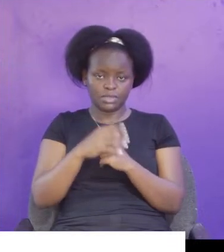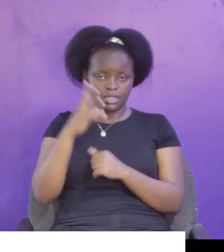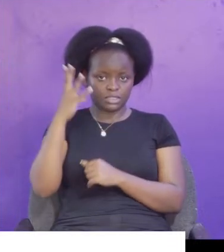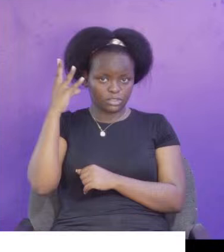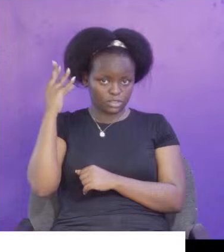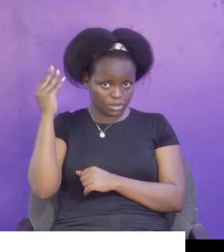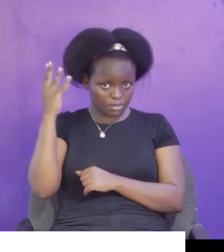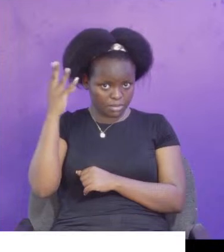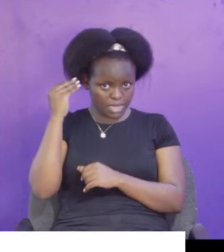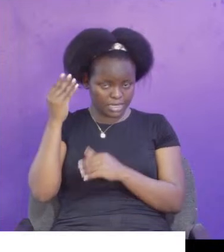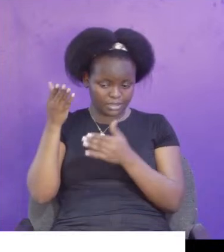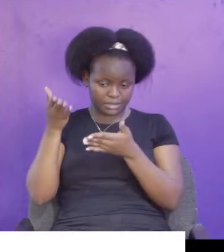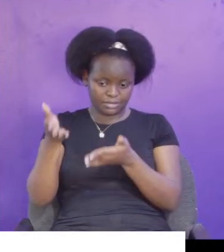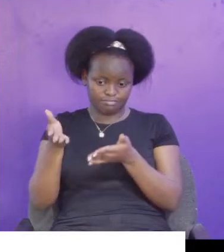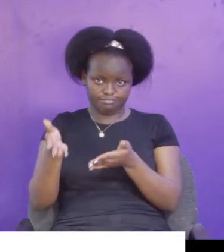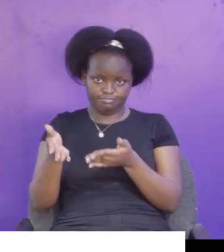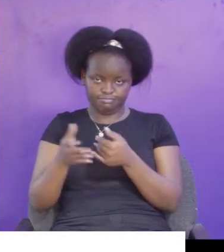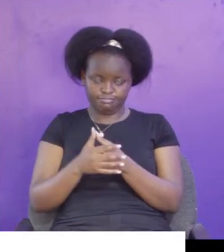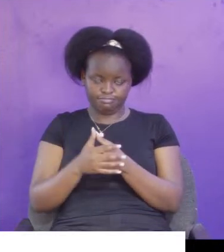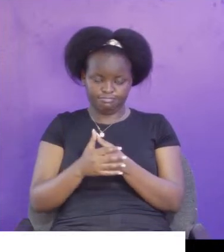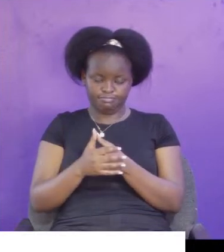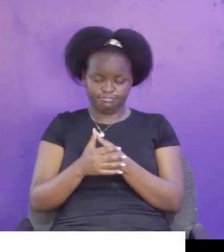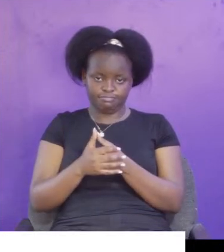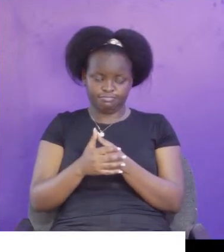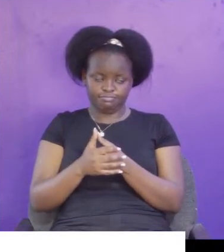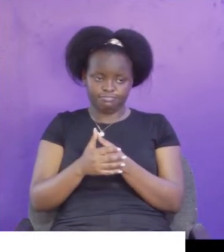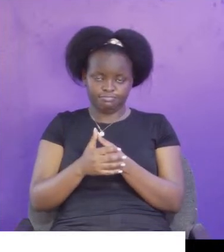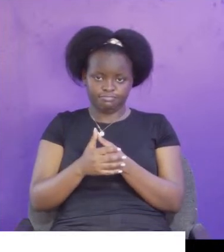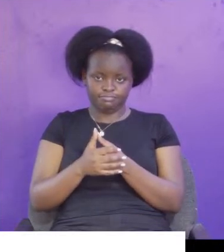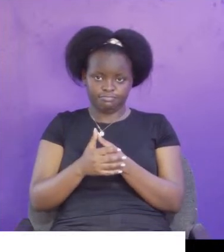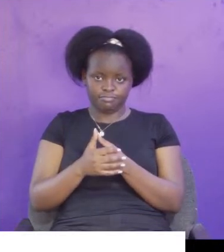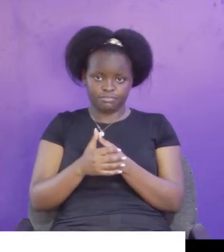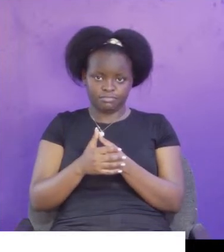here, His Excellency Sheikh Mohamud.